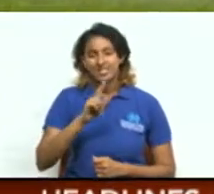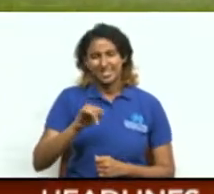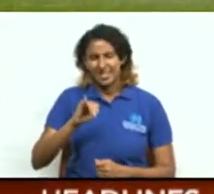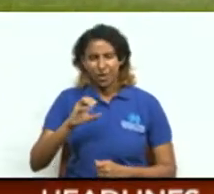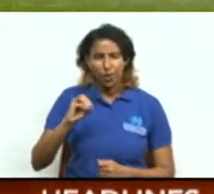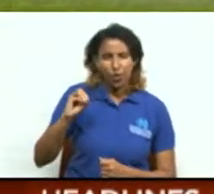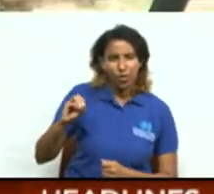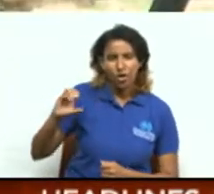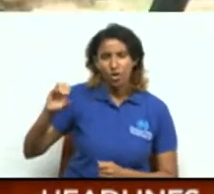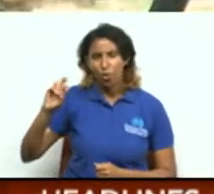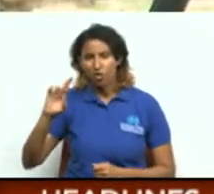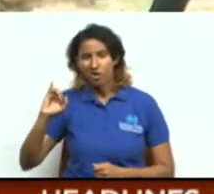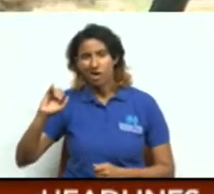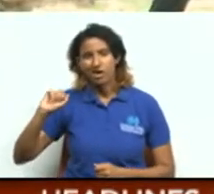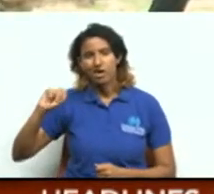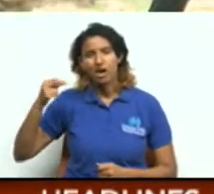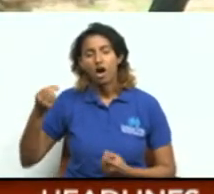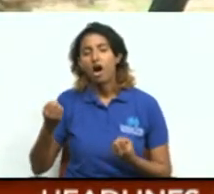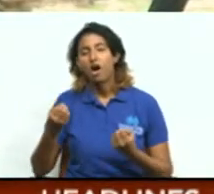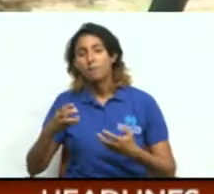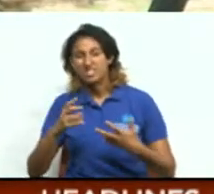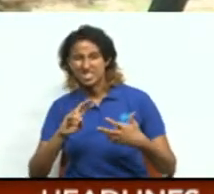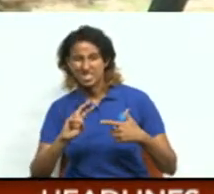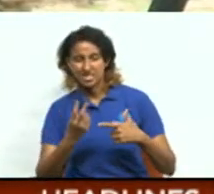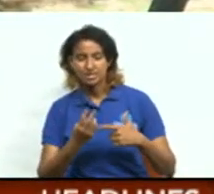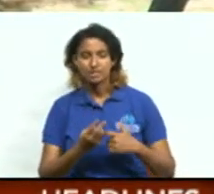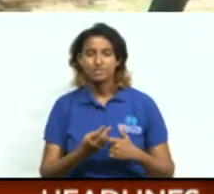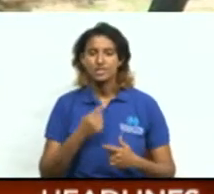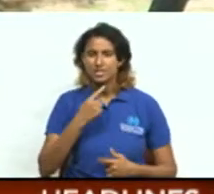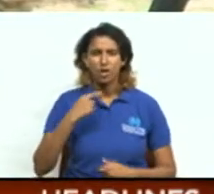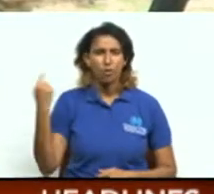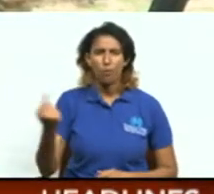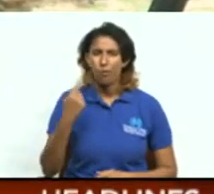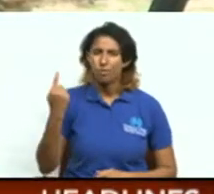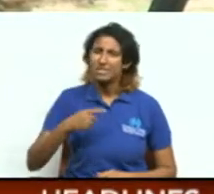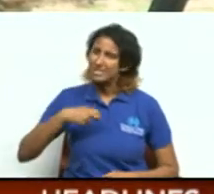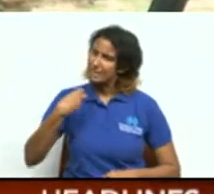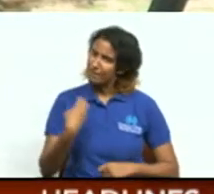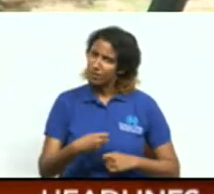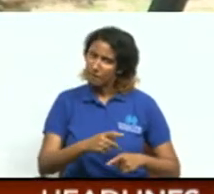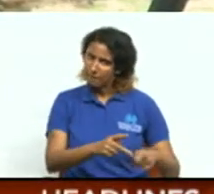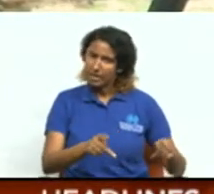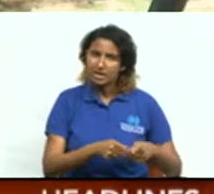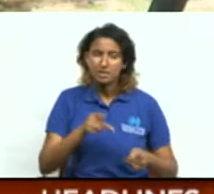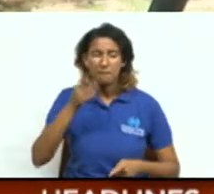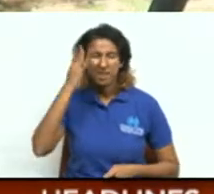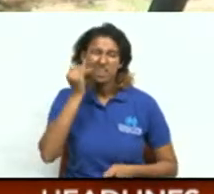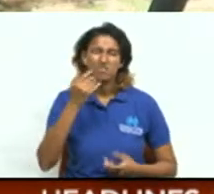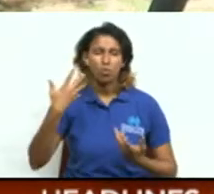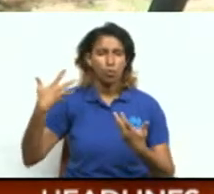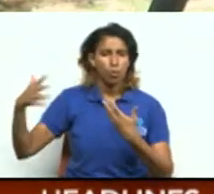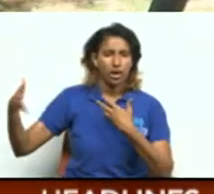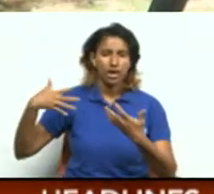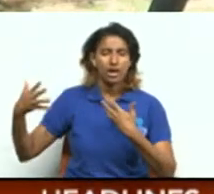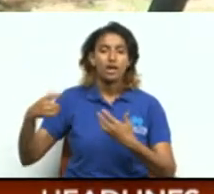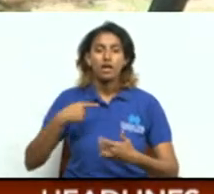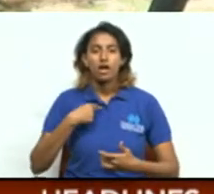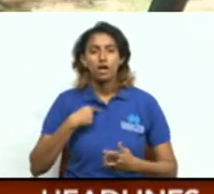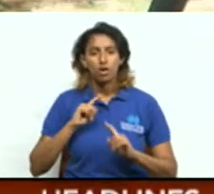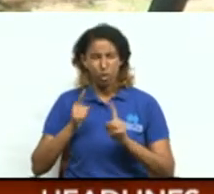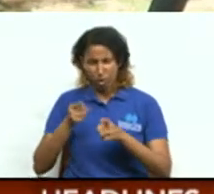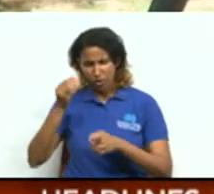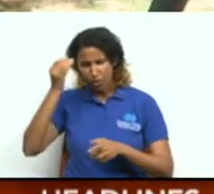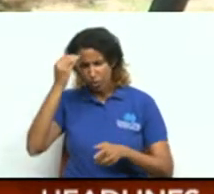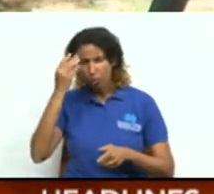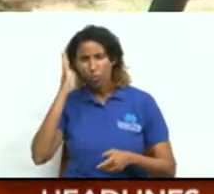placed second. Going around Tobago Plantations is always going to be a hard course because of the wind. So I went there knowing that the